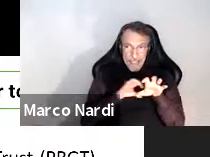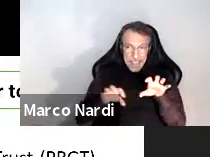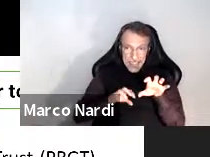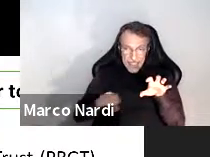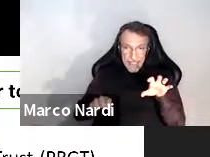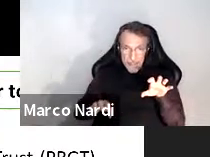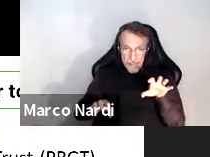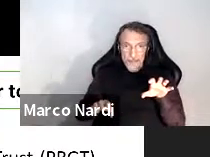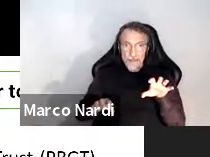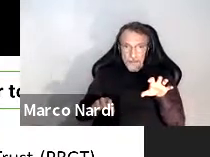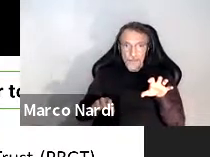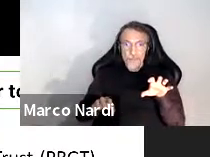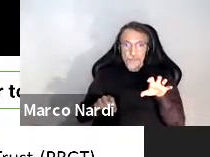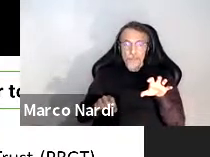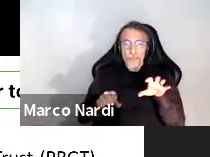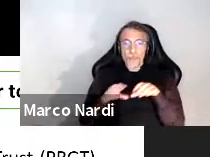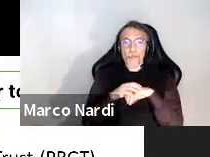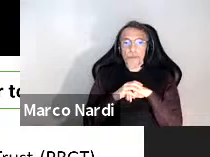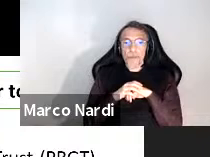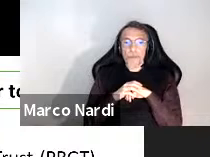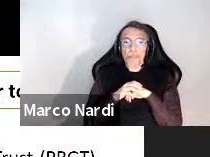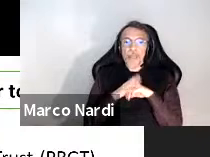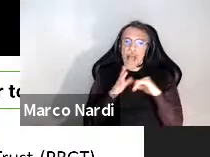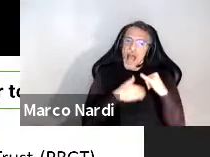working, as at the end of